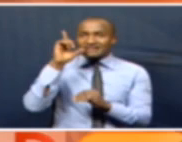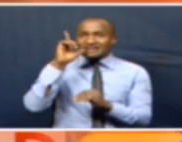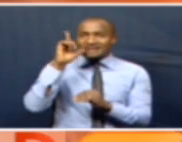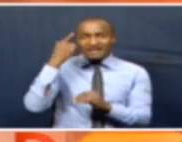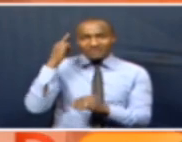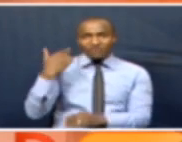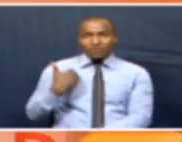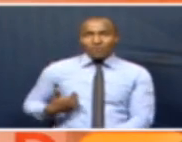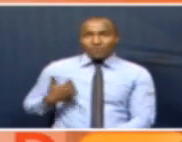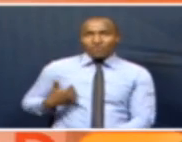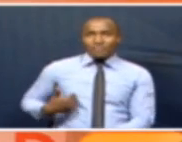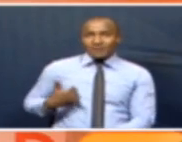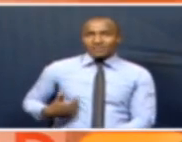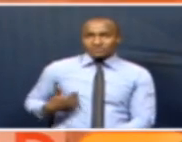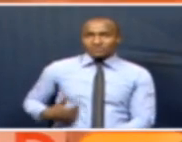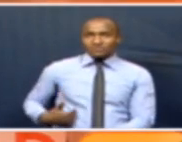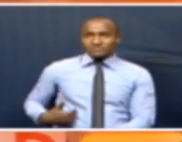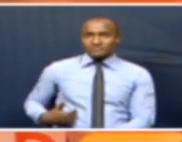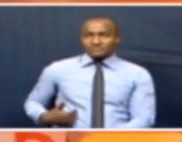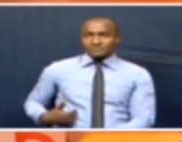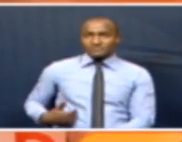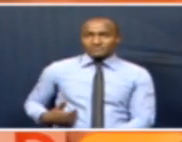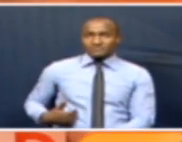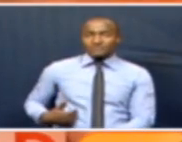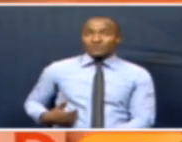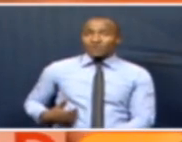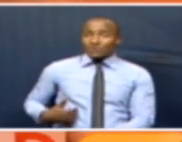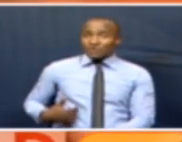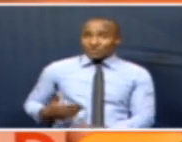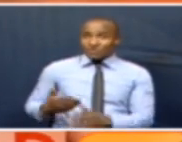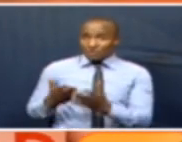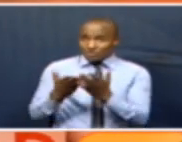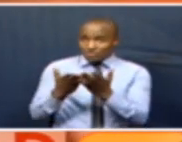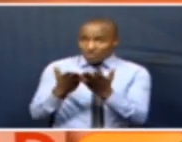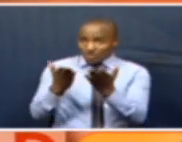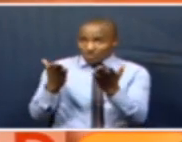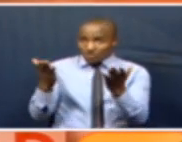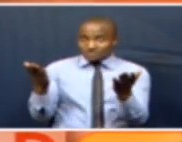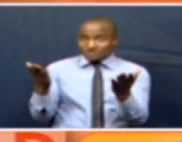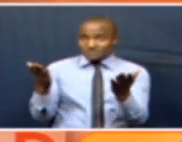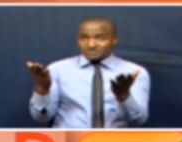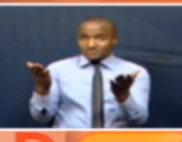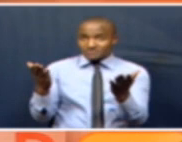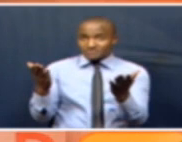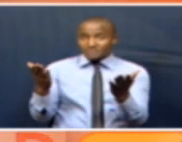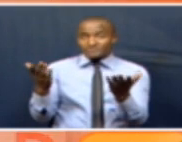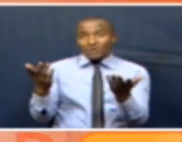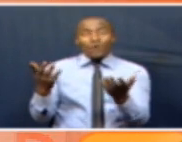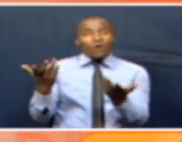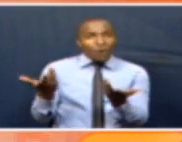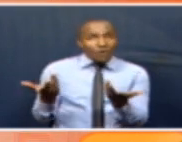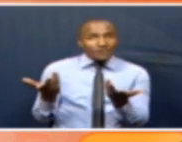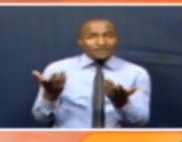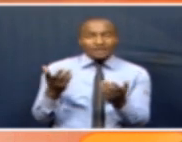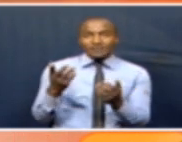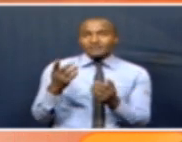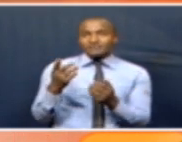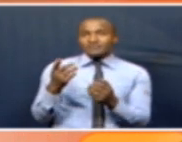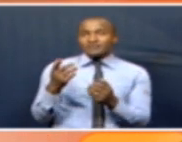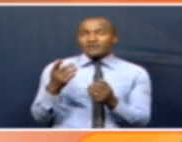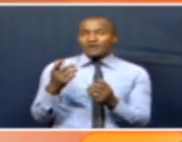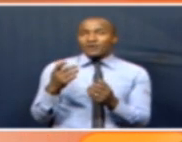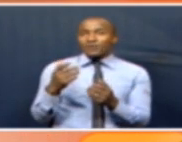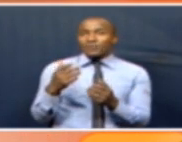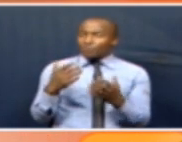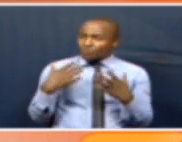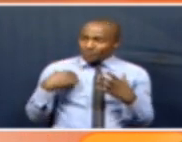operation. So those were, in my view, indications that we were meant to